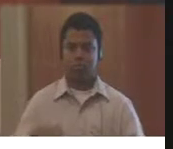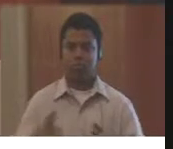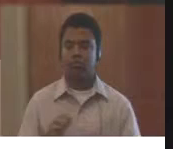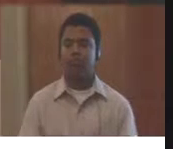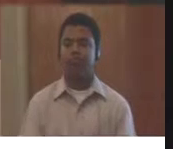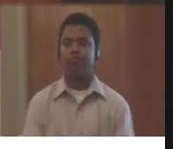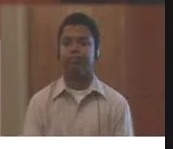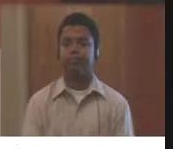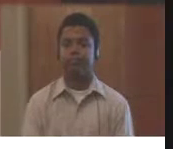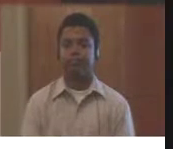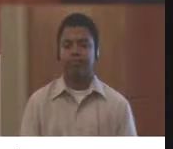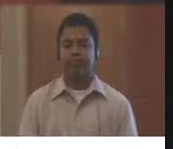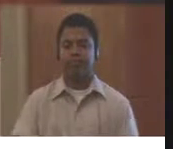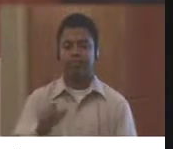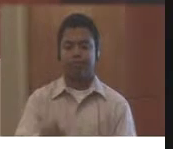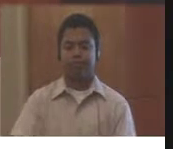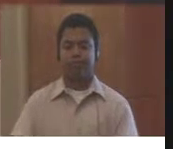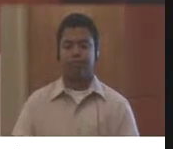that,